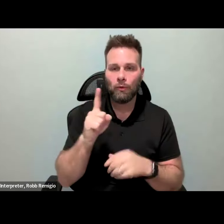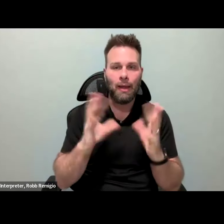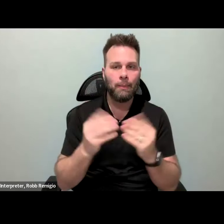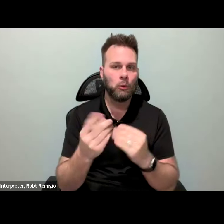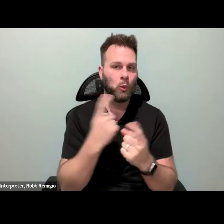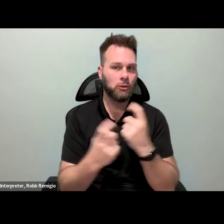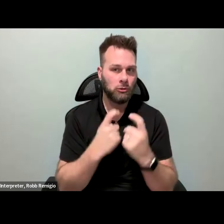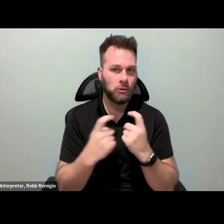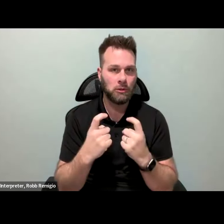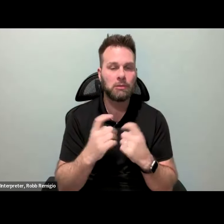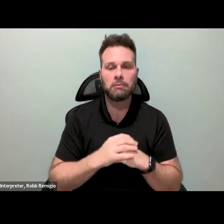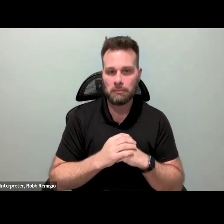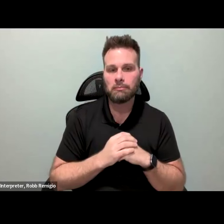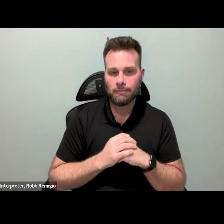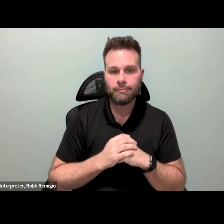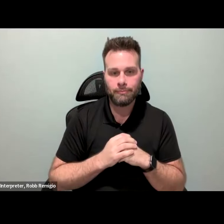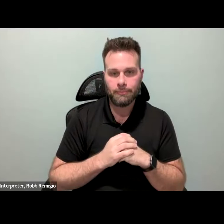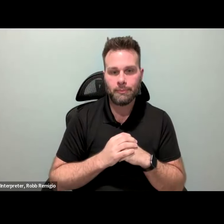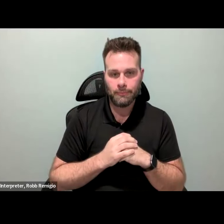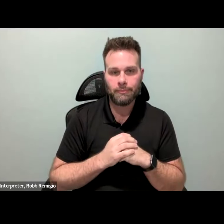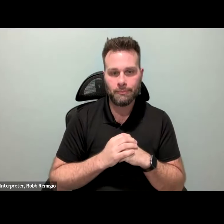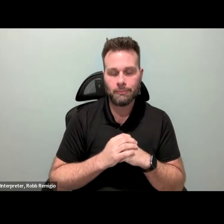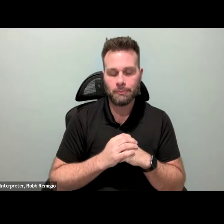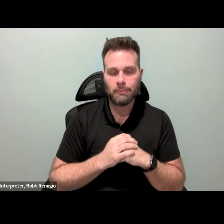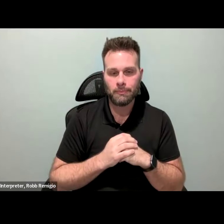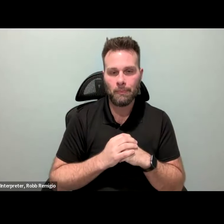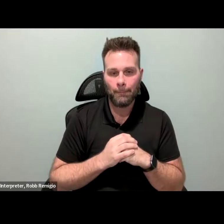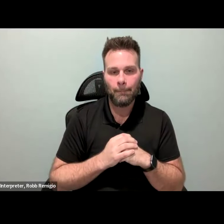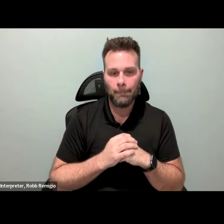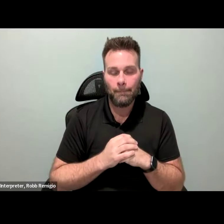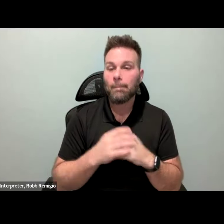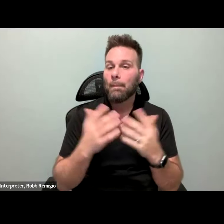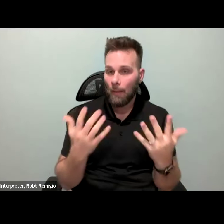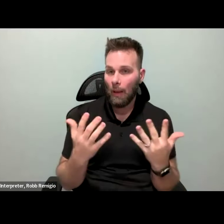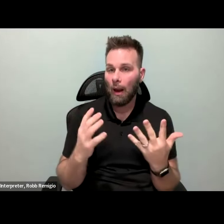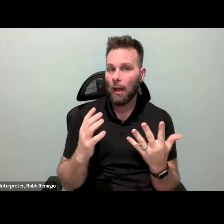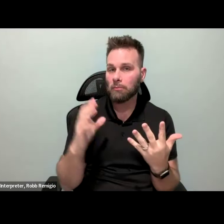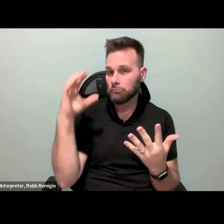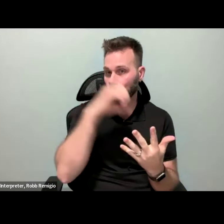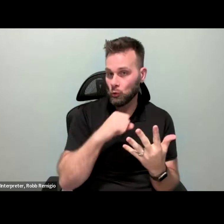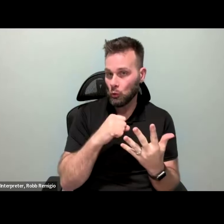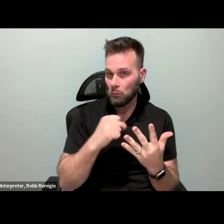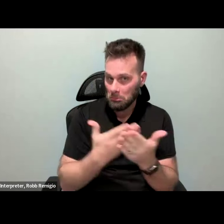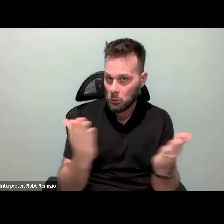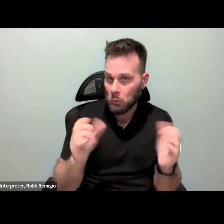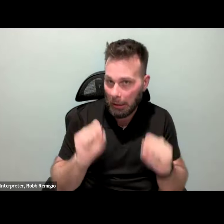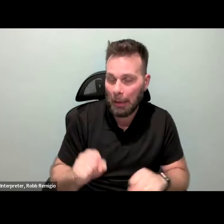those caregivers to ask their questions. And I presume that everyone can hear